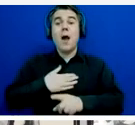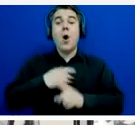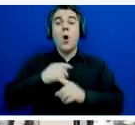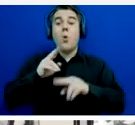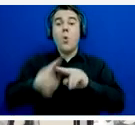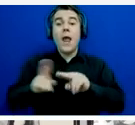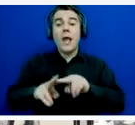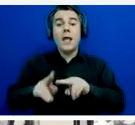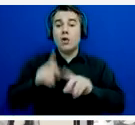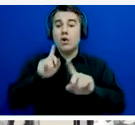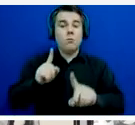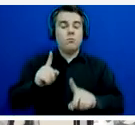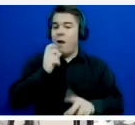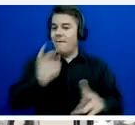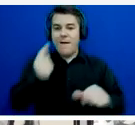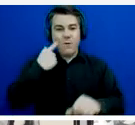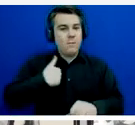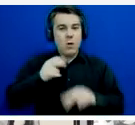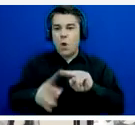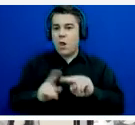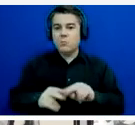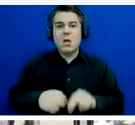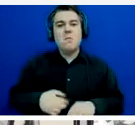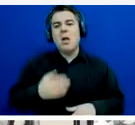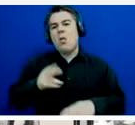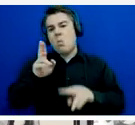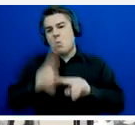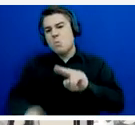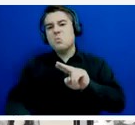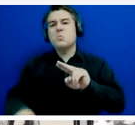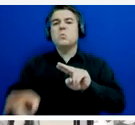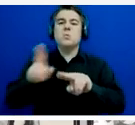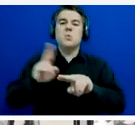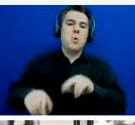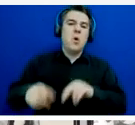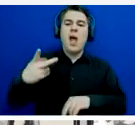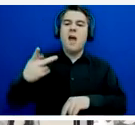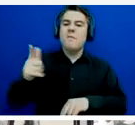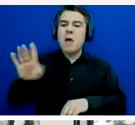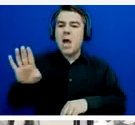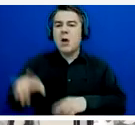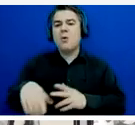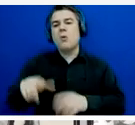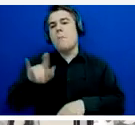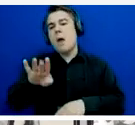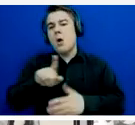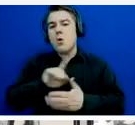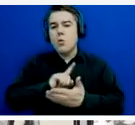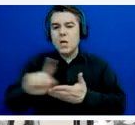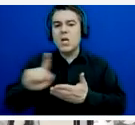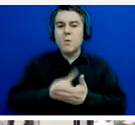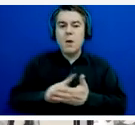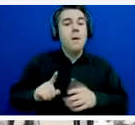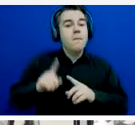slow for me. It wasn't a quick thing. I was losing maybe about a half a pound to a pound a week. But it was because